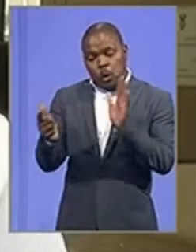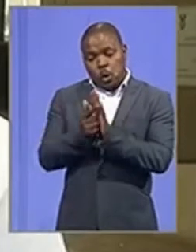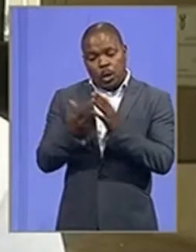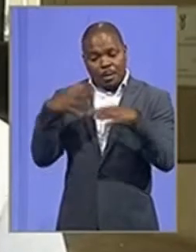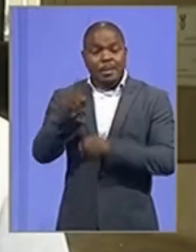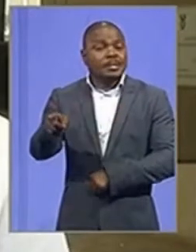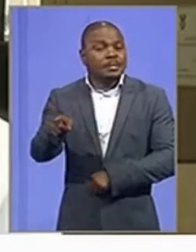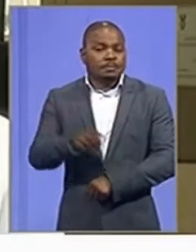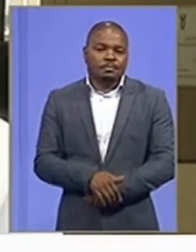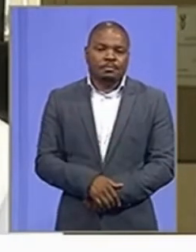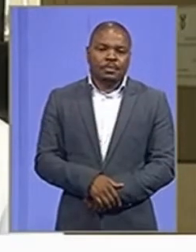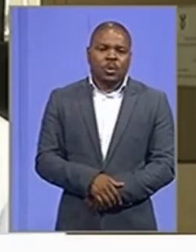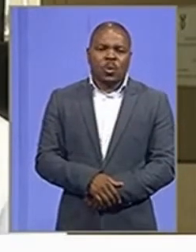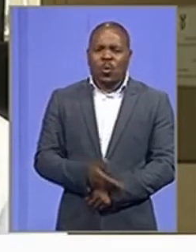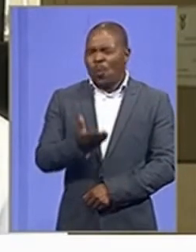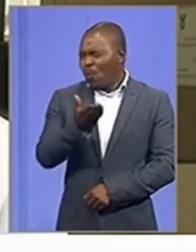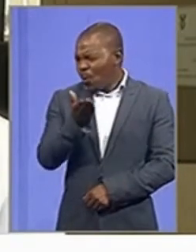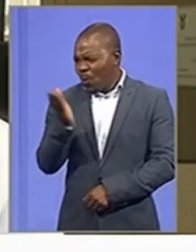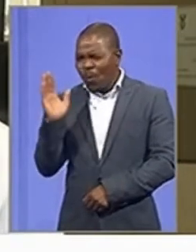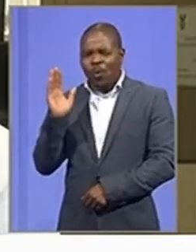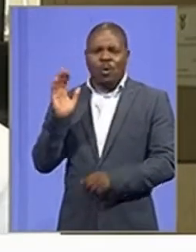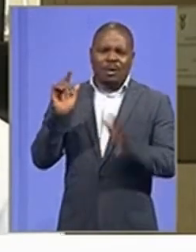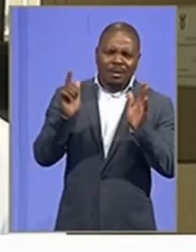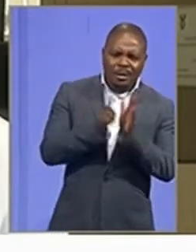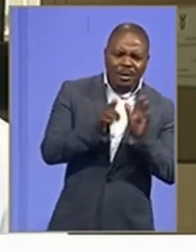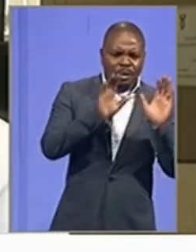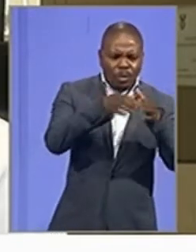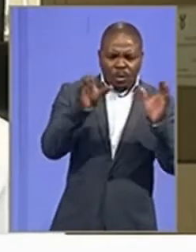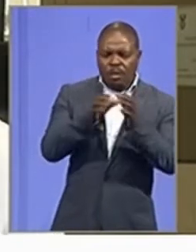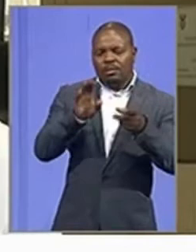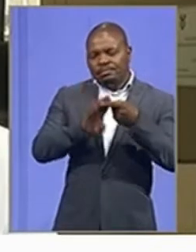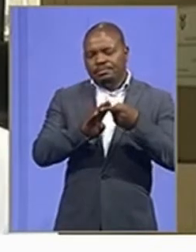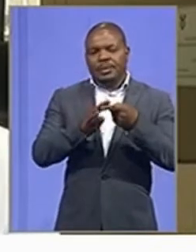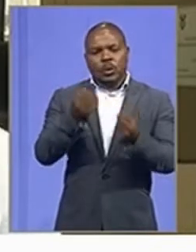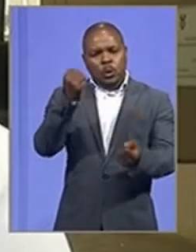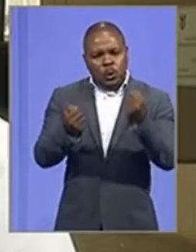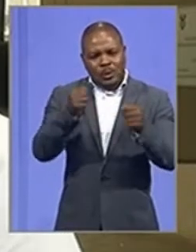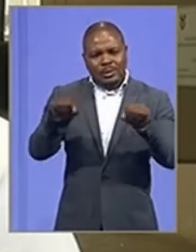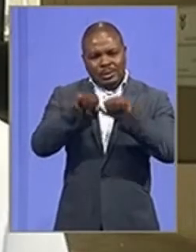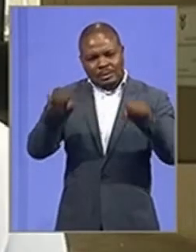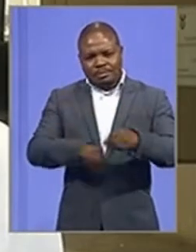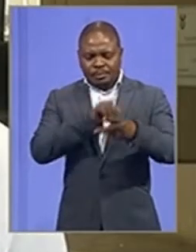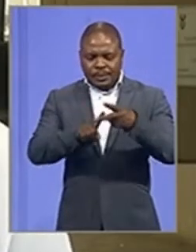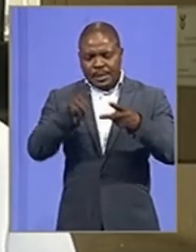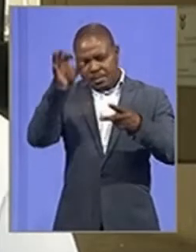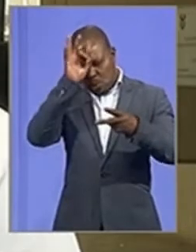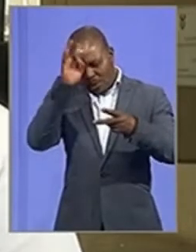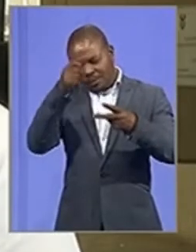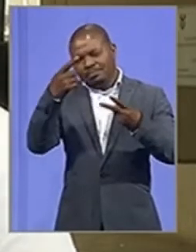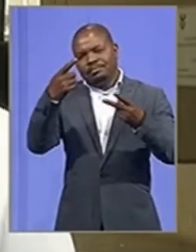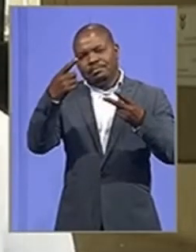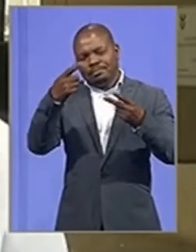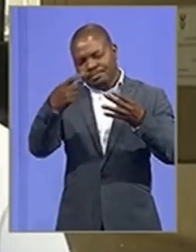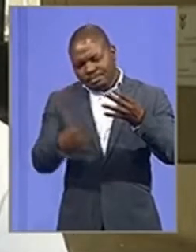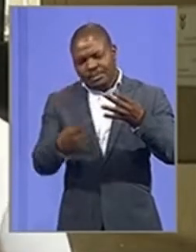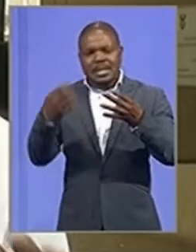are calling upon all kinds of legal institutions, from the Justice Department to the police themselves, to